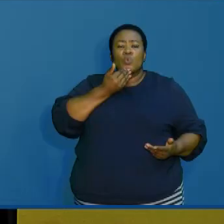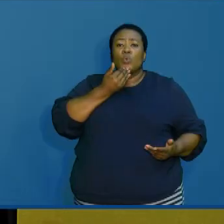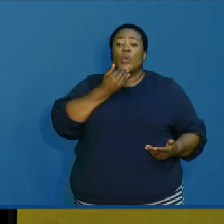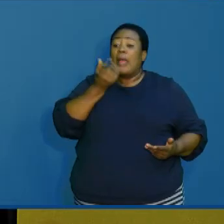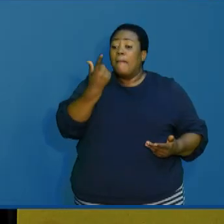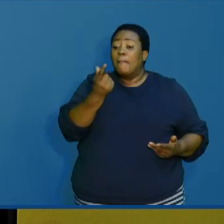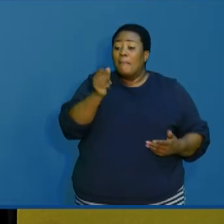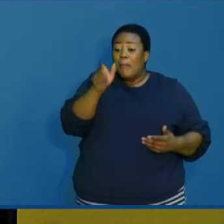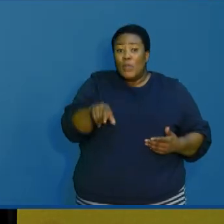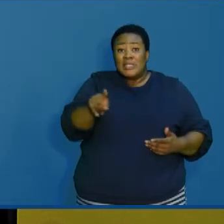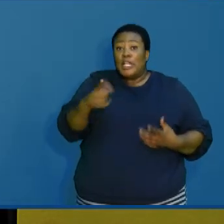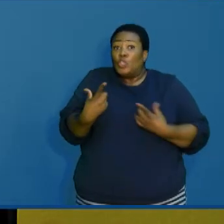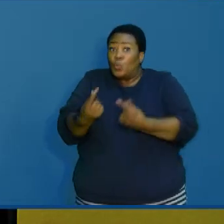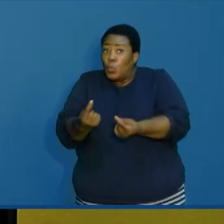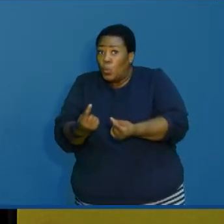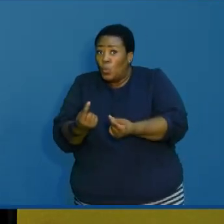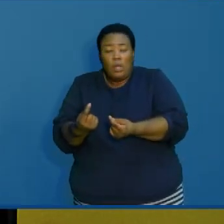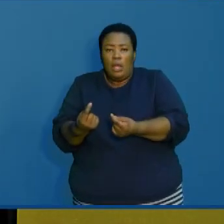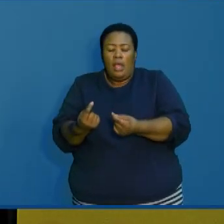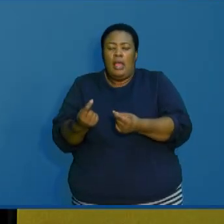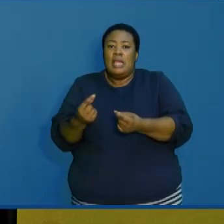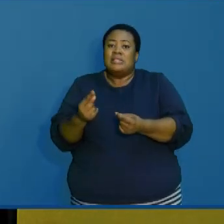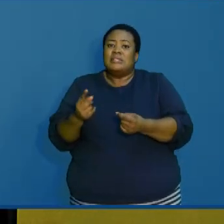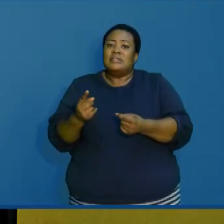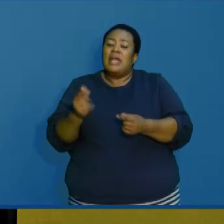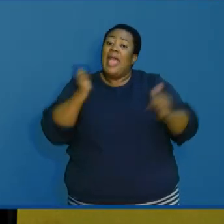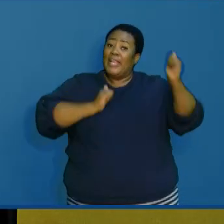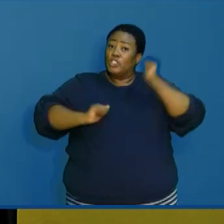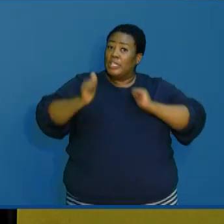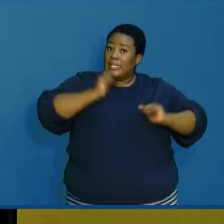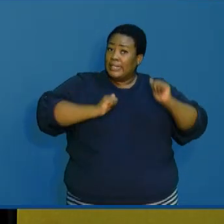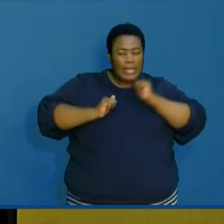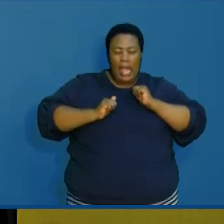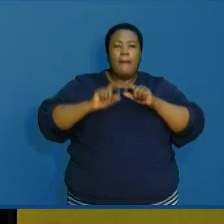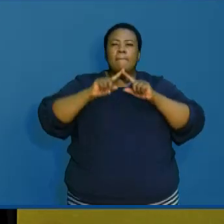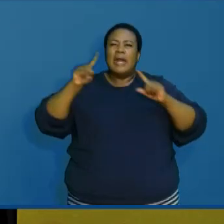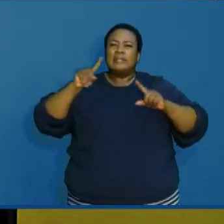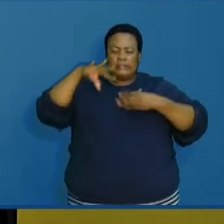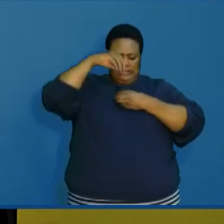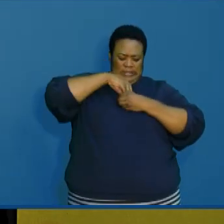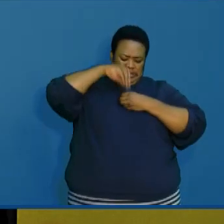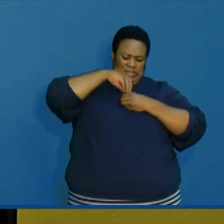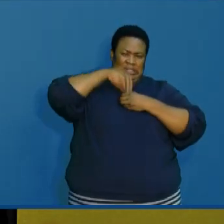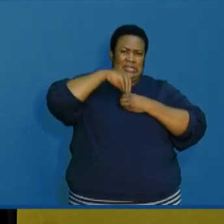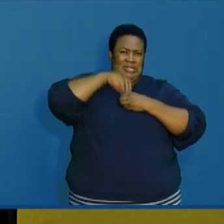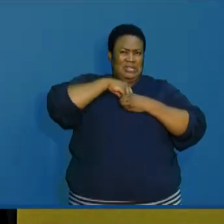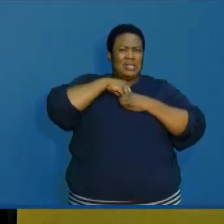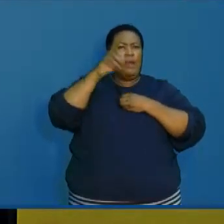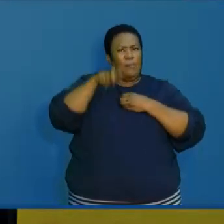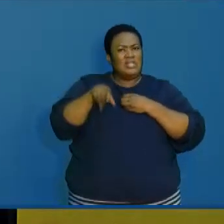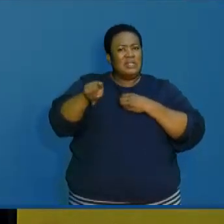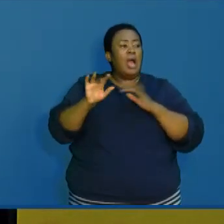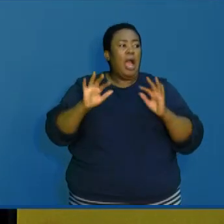person does. So it's not about actions, it's about the inner being of that person. So